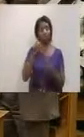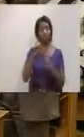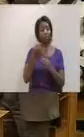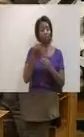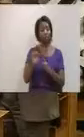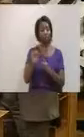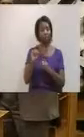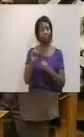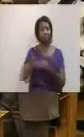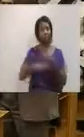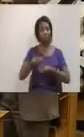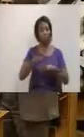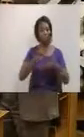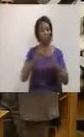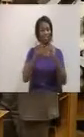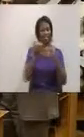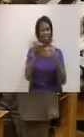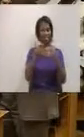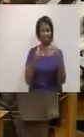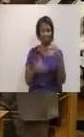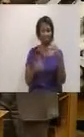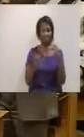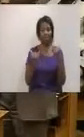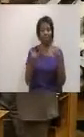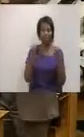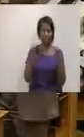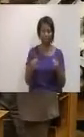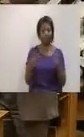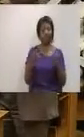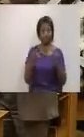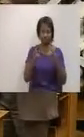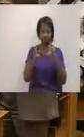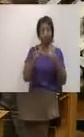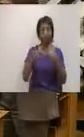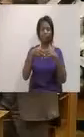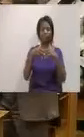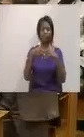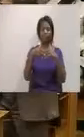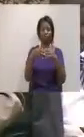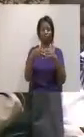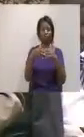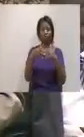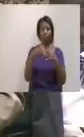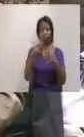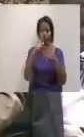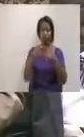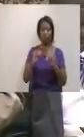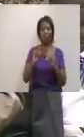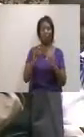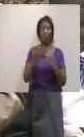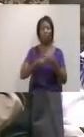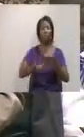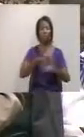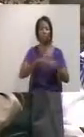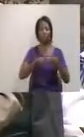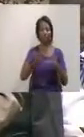fronts and all levels, more strange measures should be put in place to deal with and discourage corruption. The